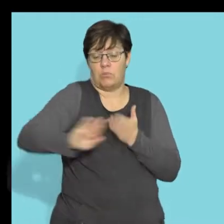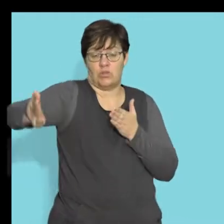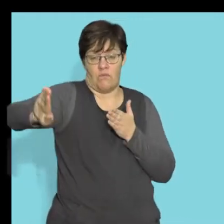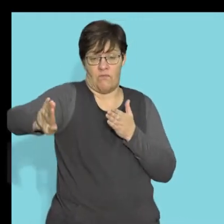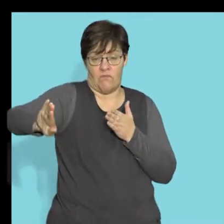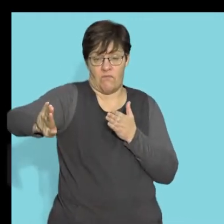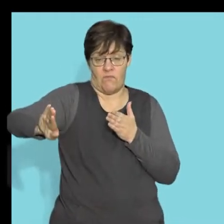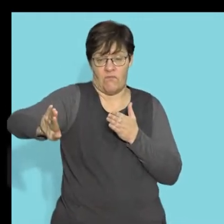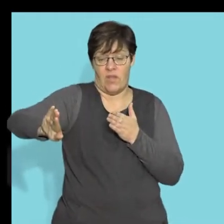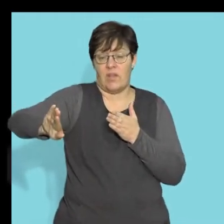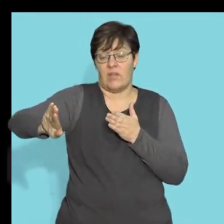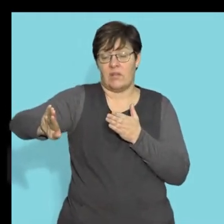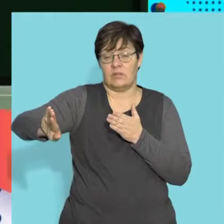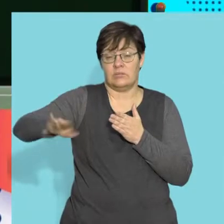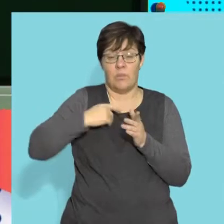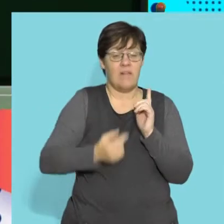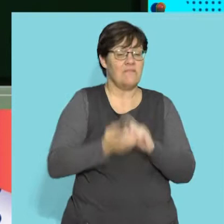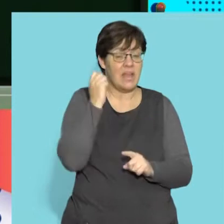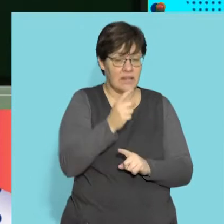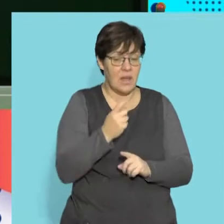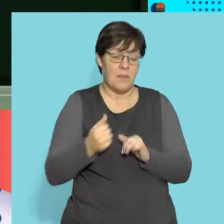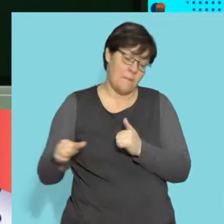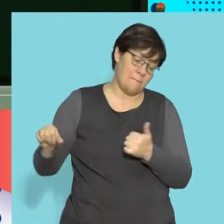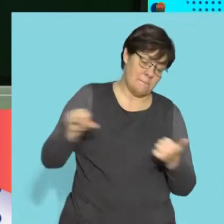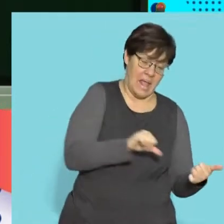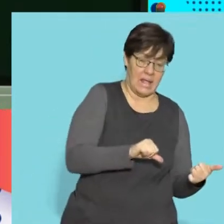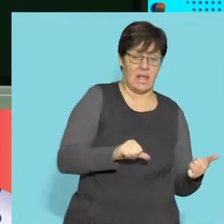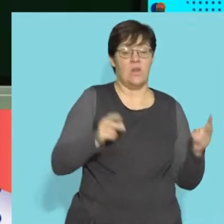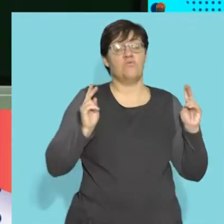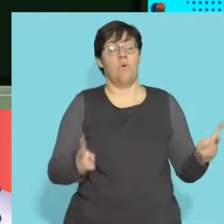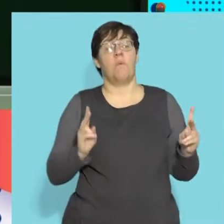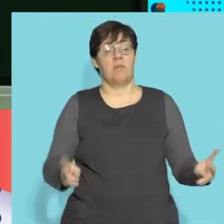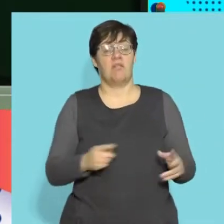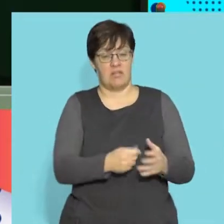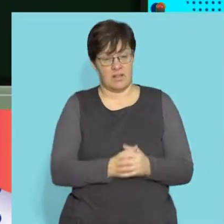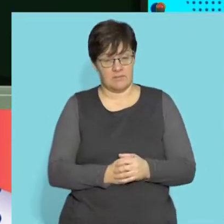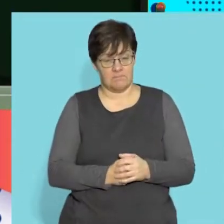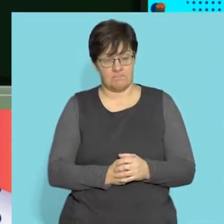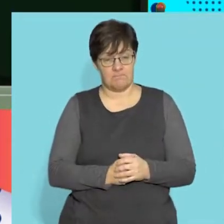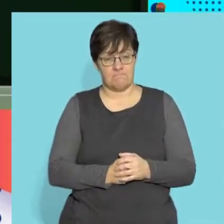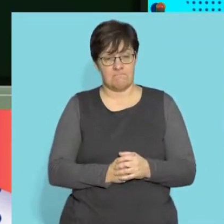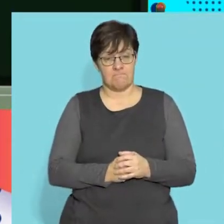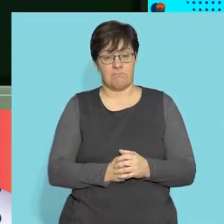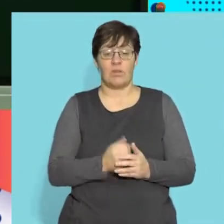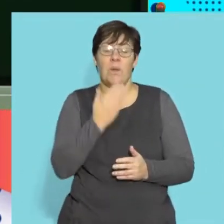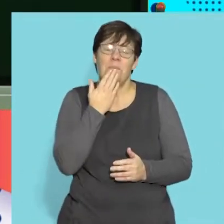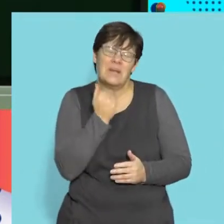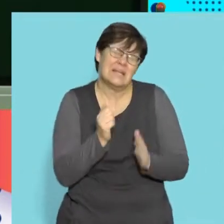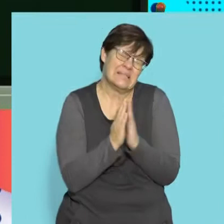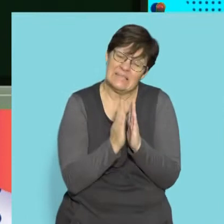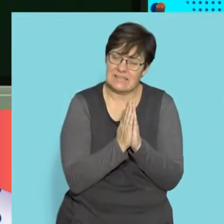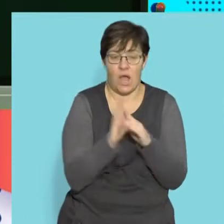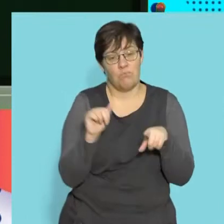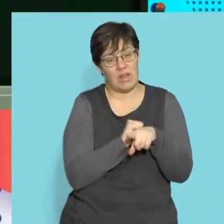is going to be pushed out of the field, and we're going to find that the field is restored to what it usually was.